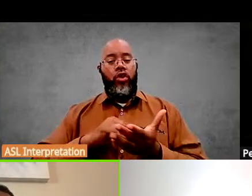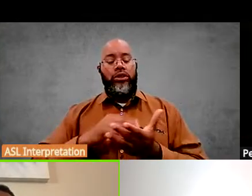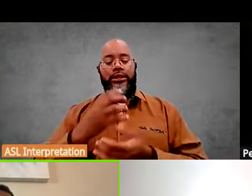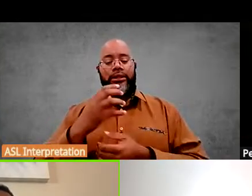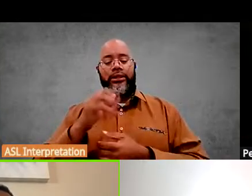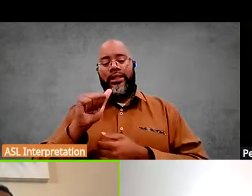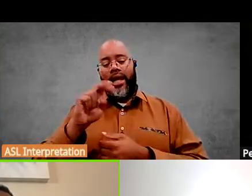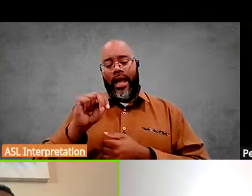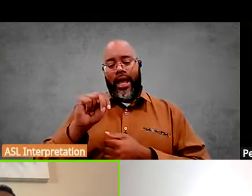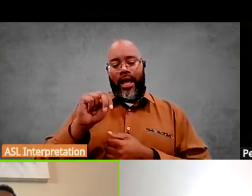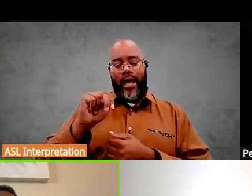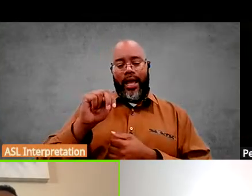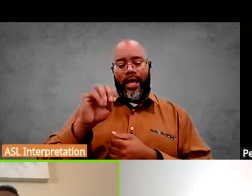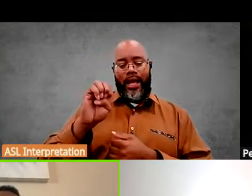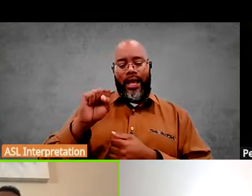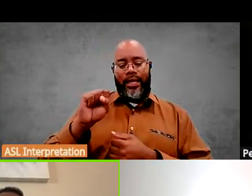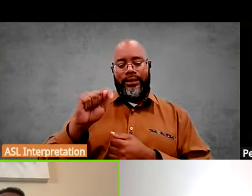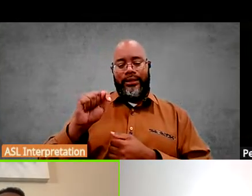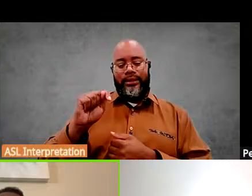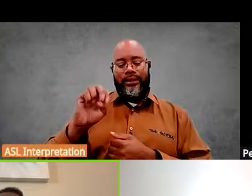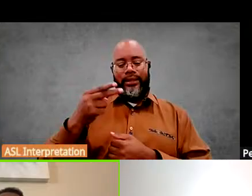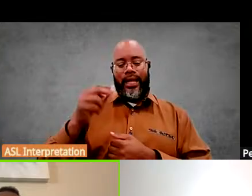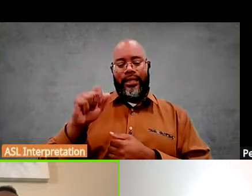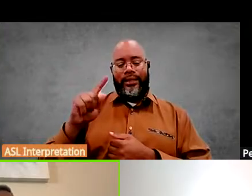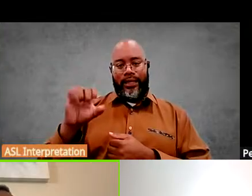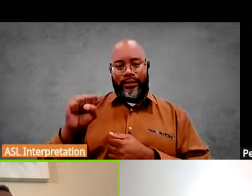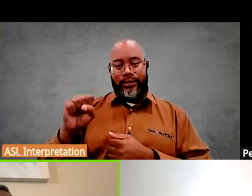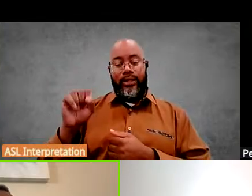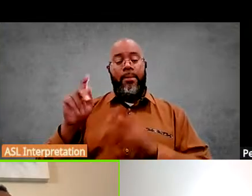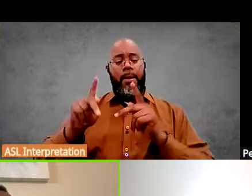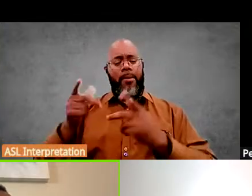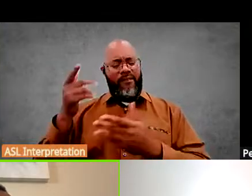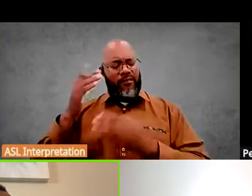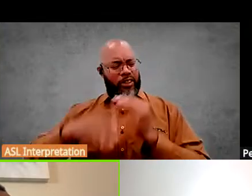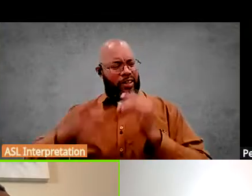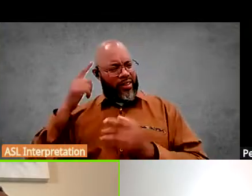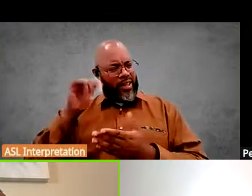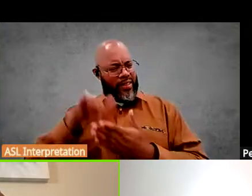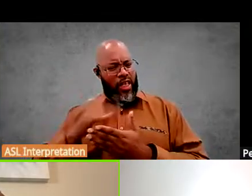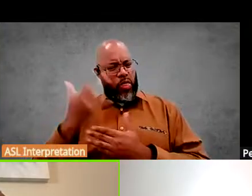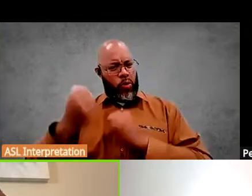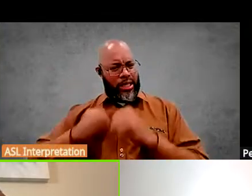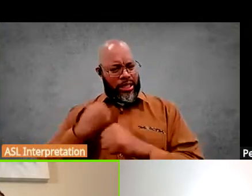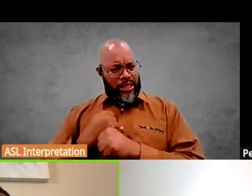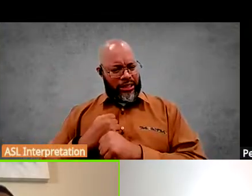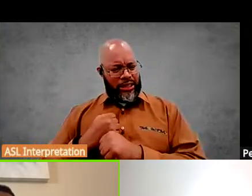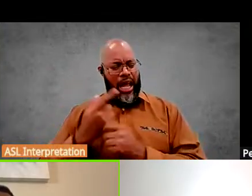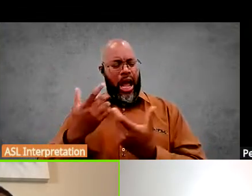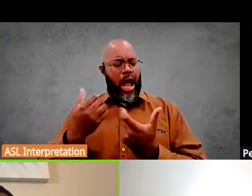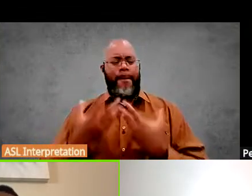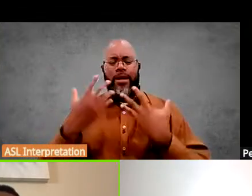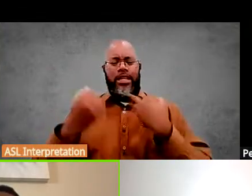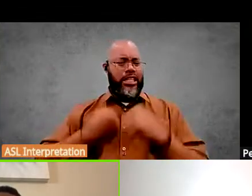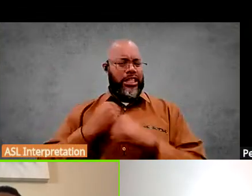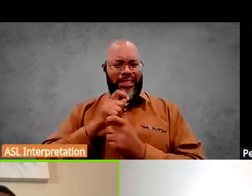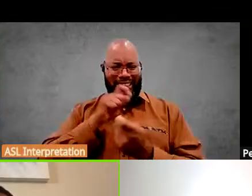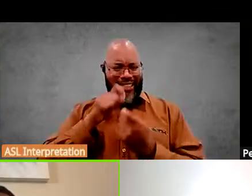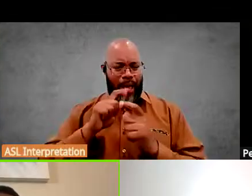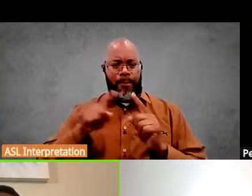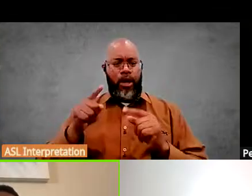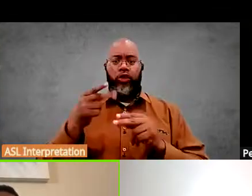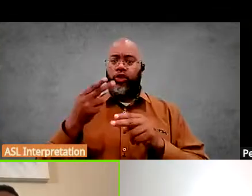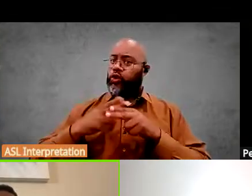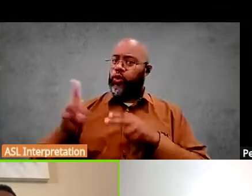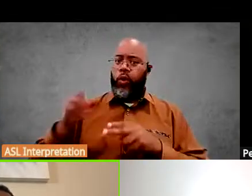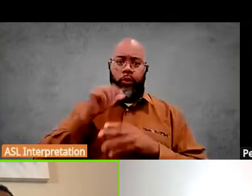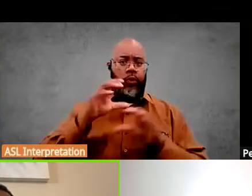right? So these people finish, like, I think it's the 3 years. I don't know how many years exactly, but it's way shorter. They don't